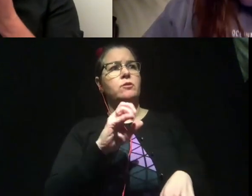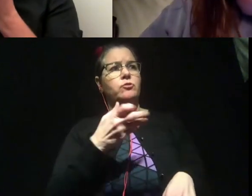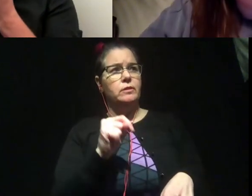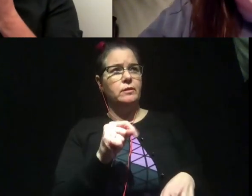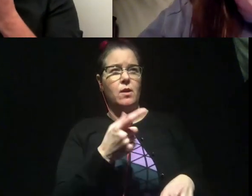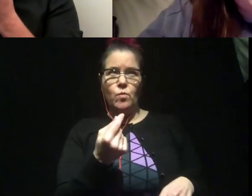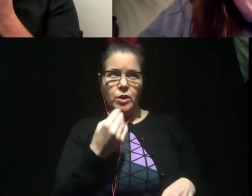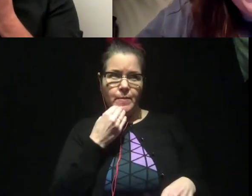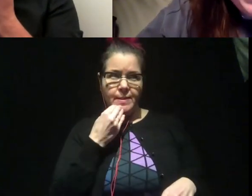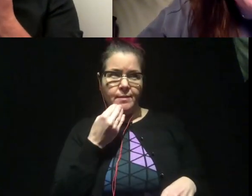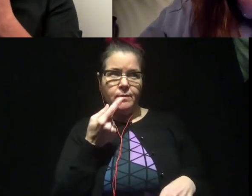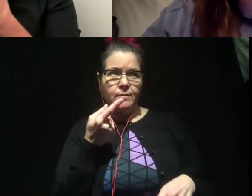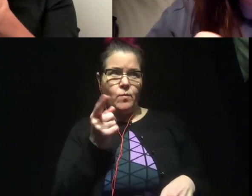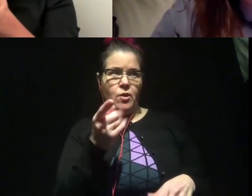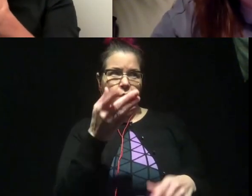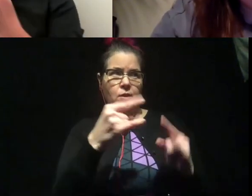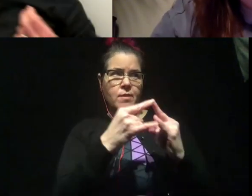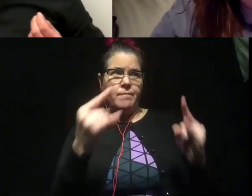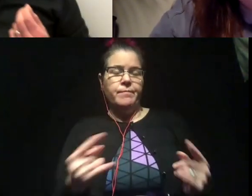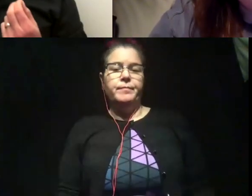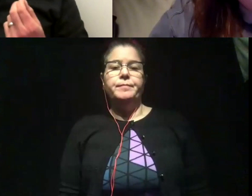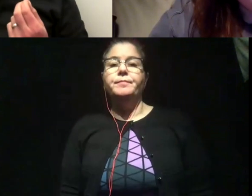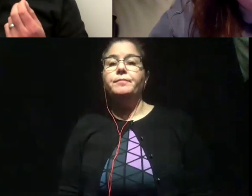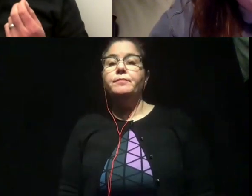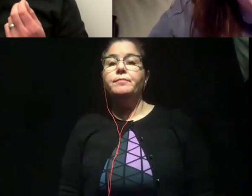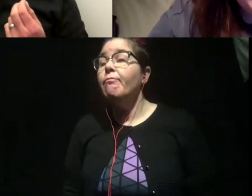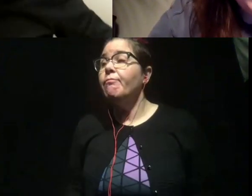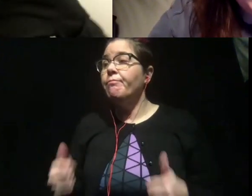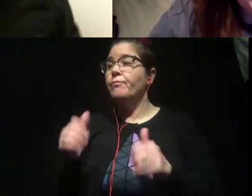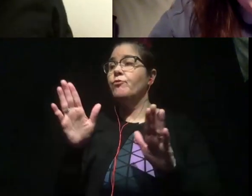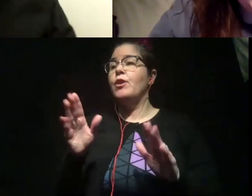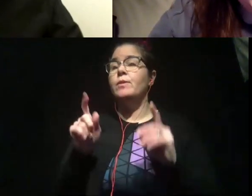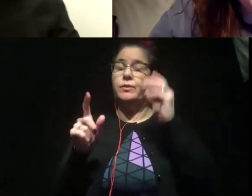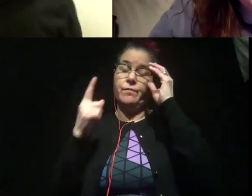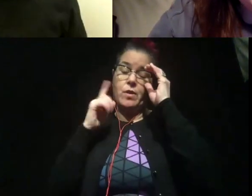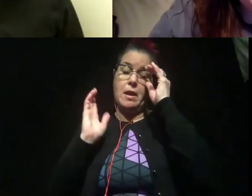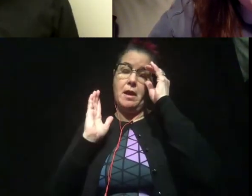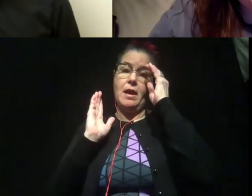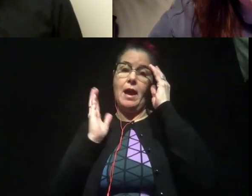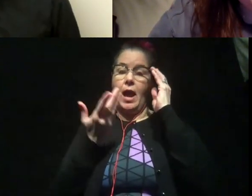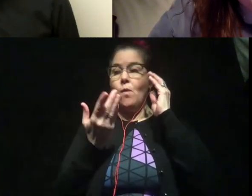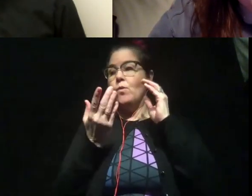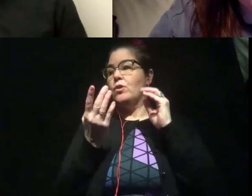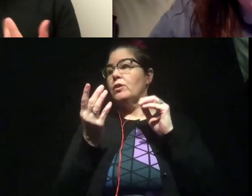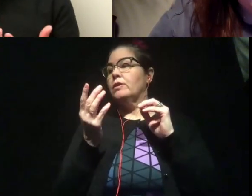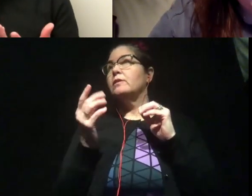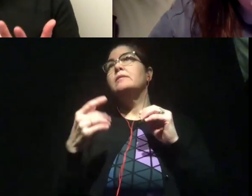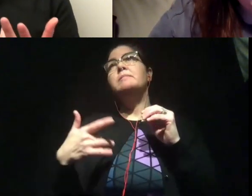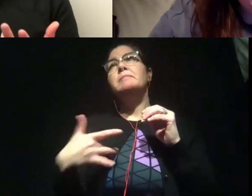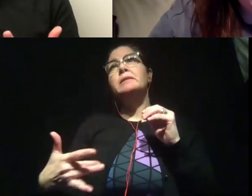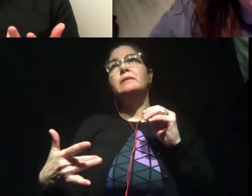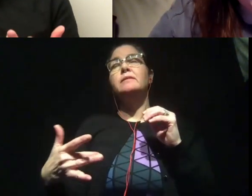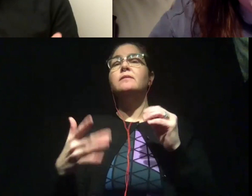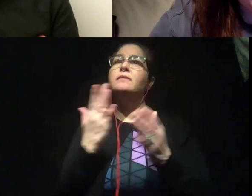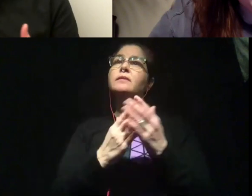eat when you're at the camp? Yeah, excellent question. So for our campaigns, I've been out on the ice sheet for, some people just fly